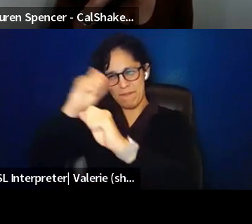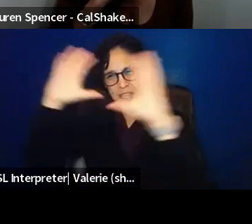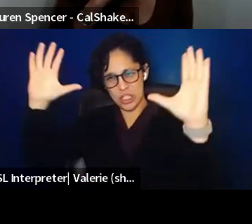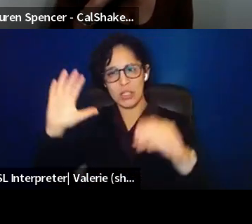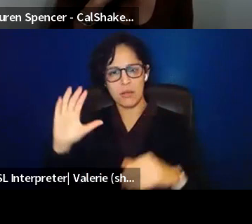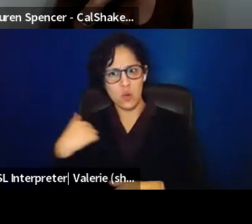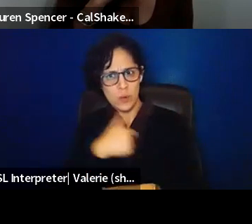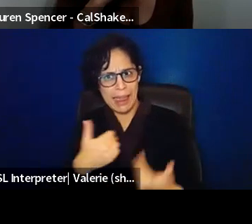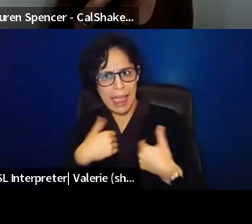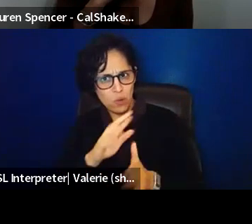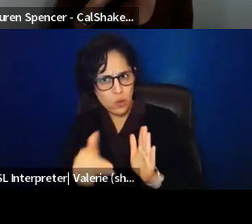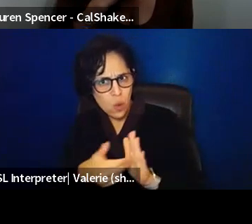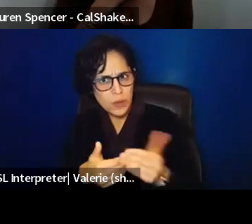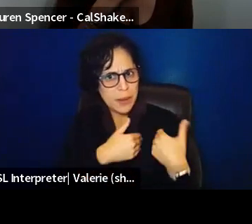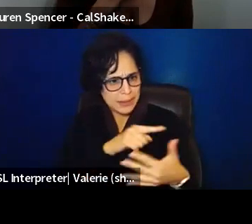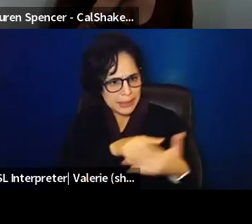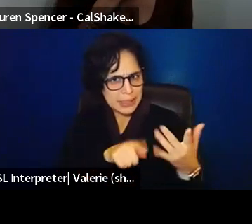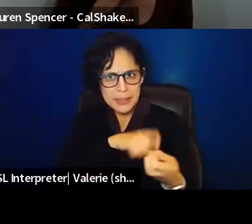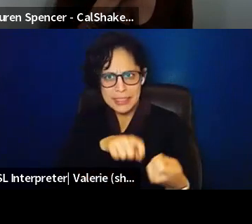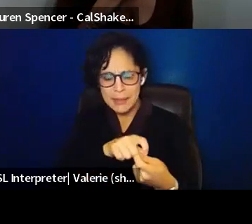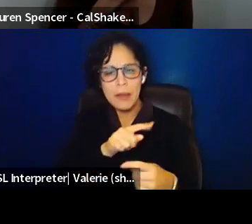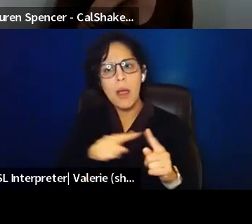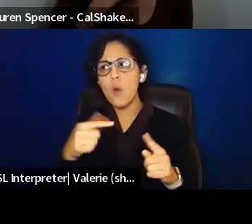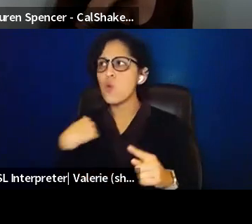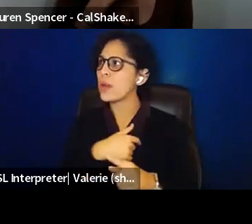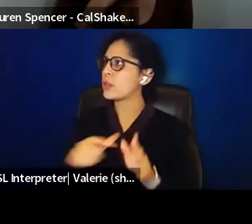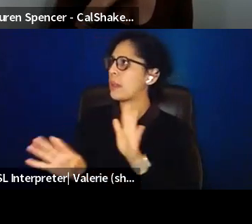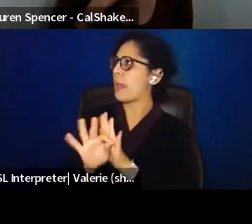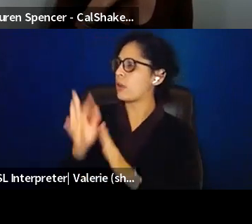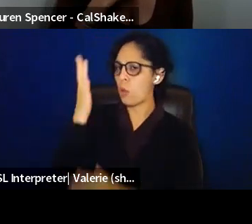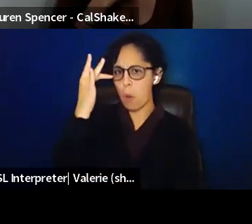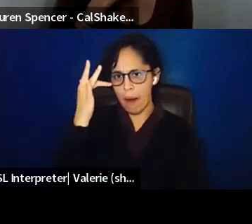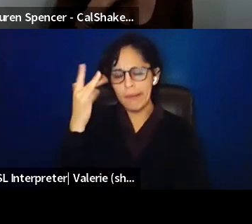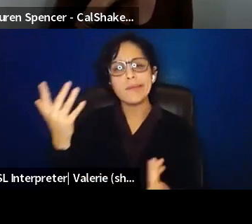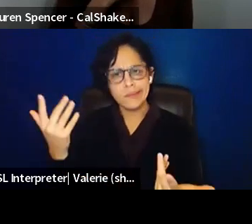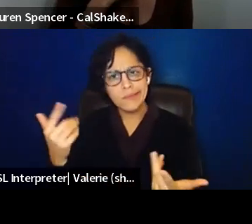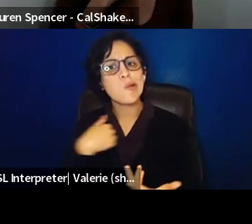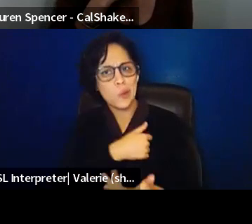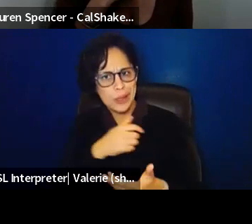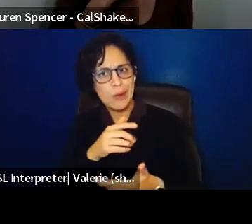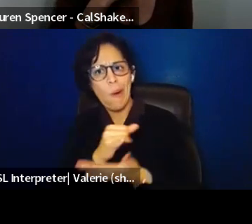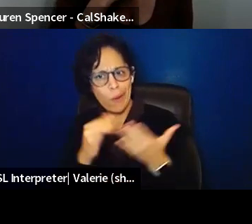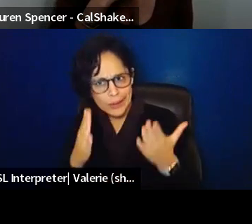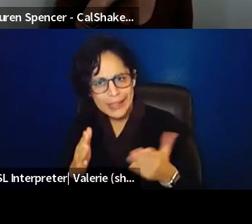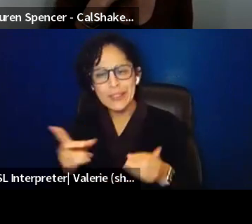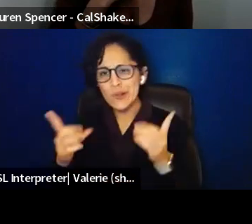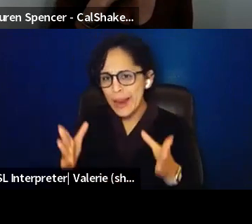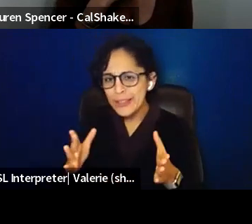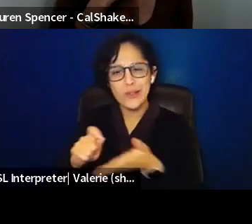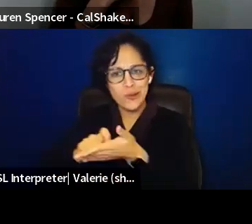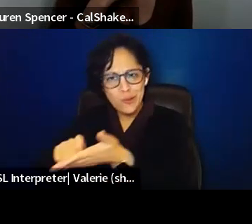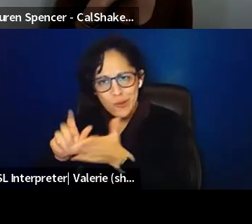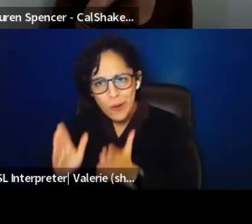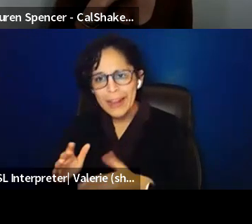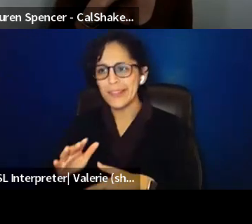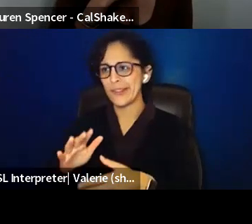why we were all selected, I think, is because we are all artists. We are all directors, writers, creators, dramaturgs in our own right,